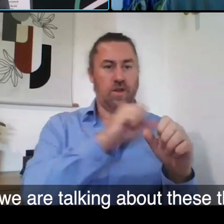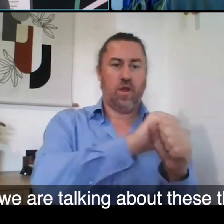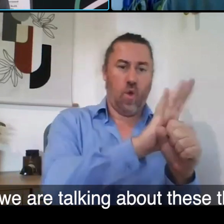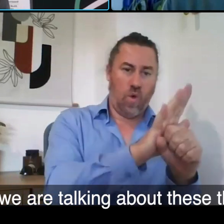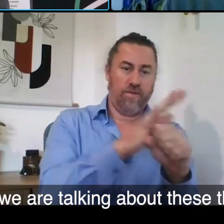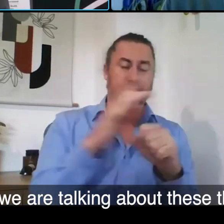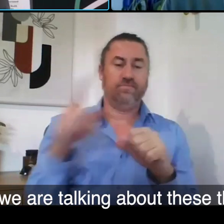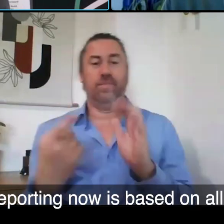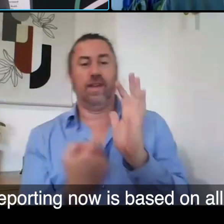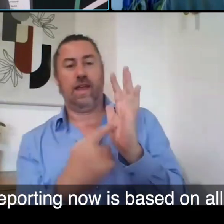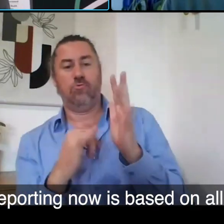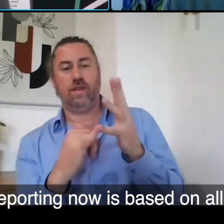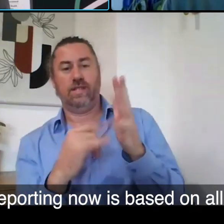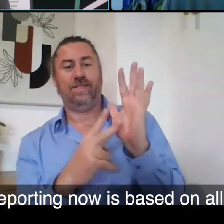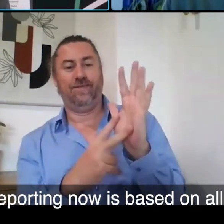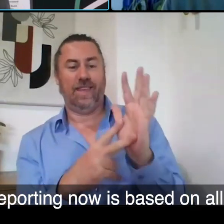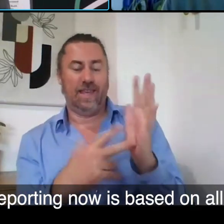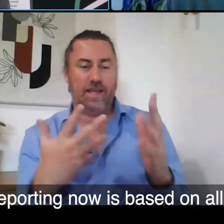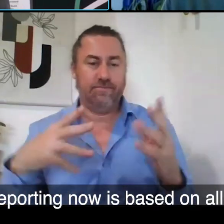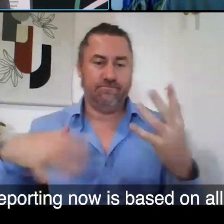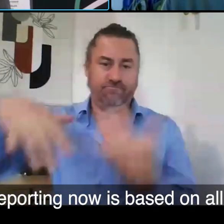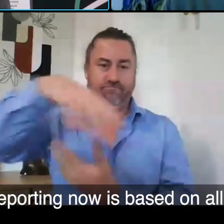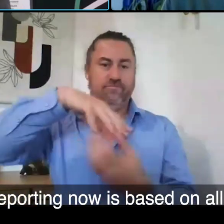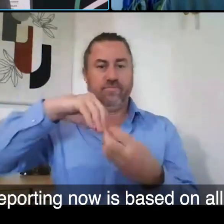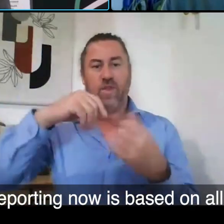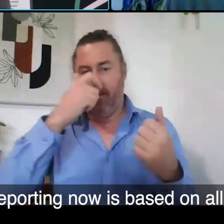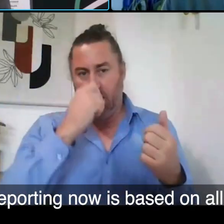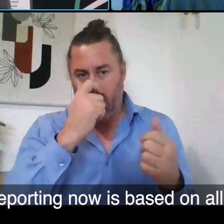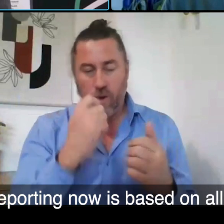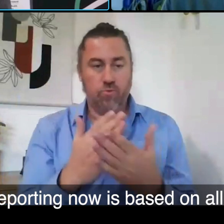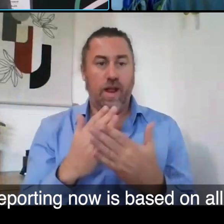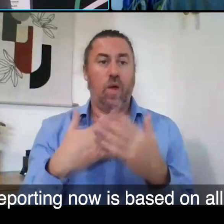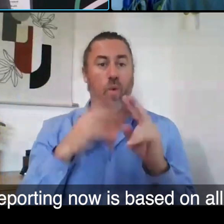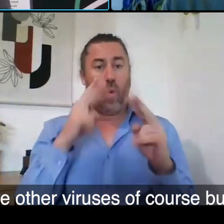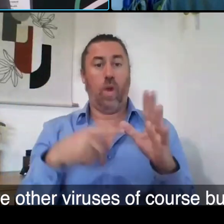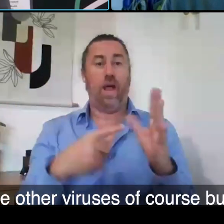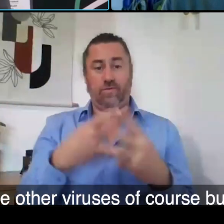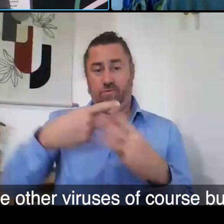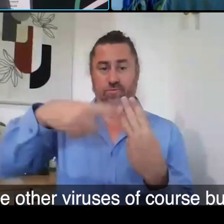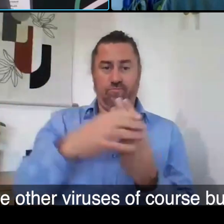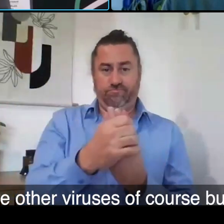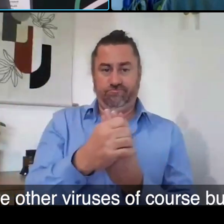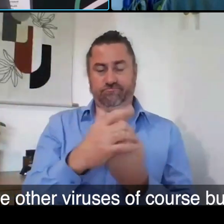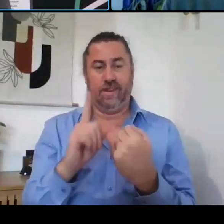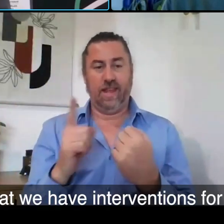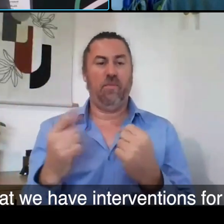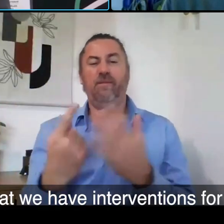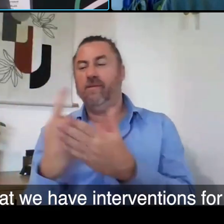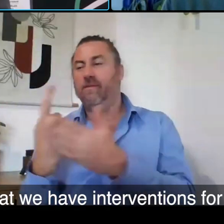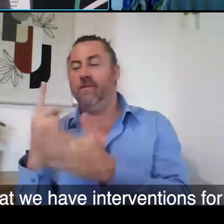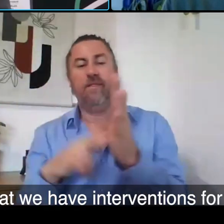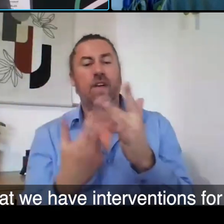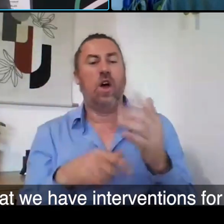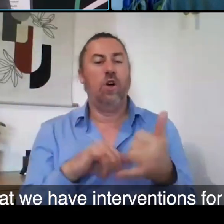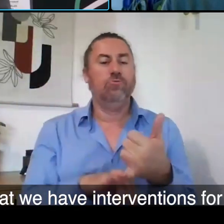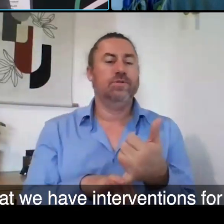we are talking about these things. Certainly, our reporting now is based on all three viruses. There are other viruses, of course, but they're the three that